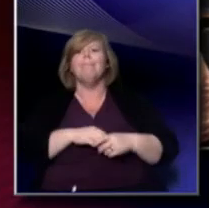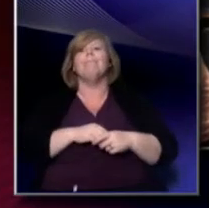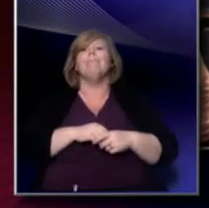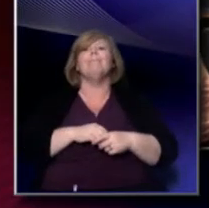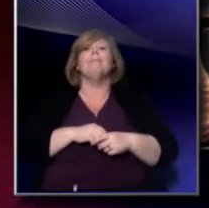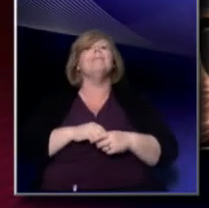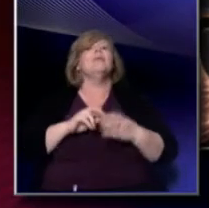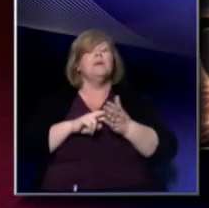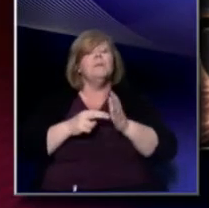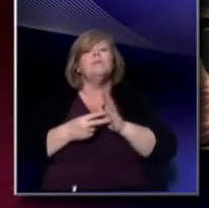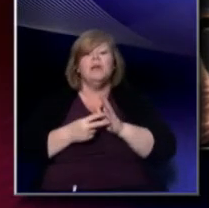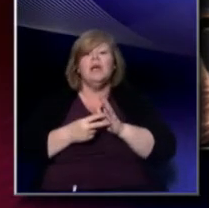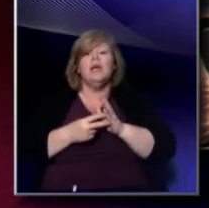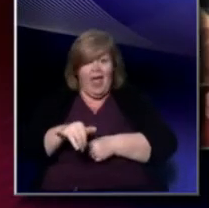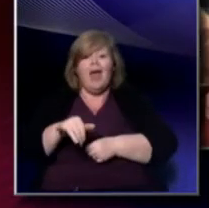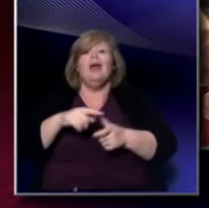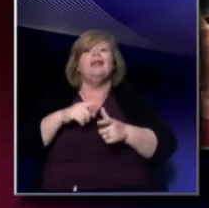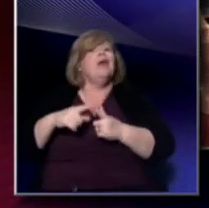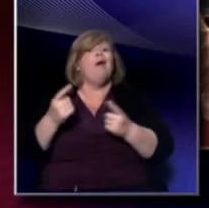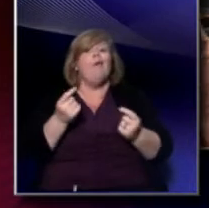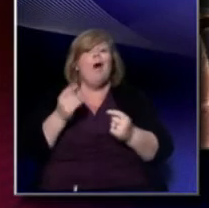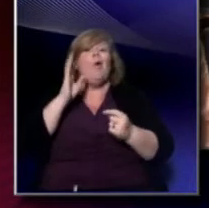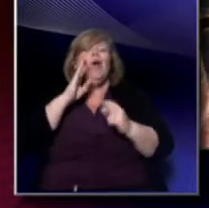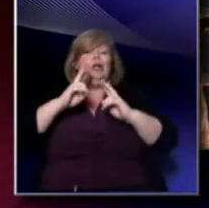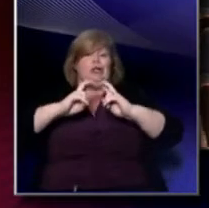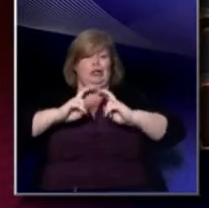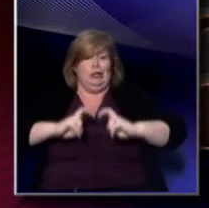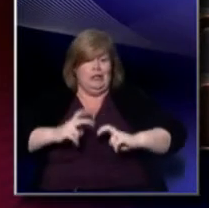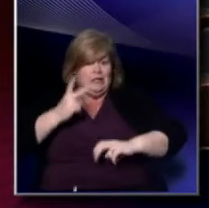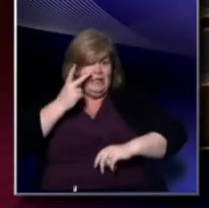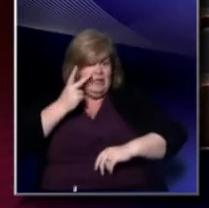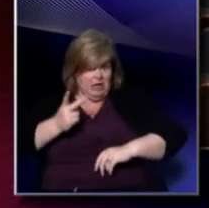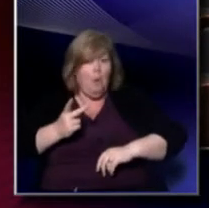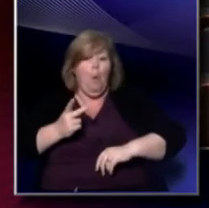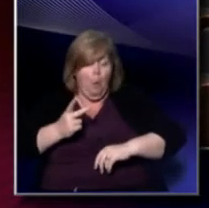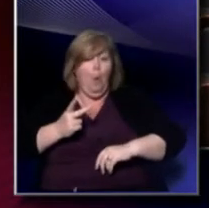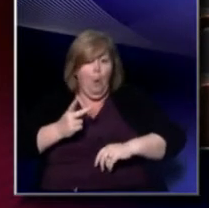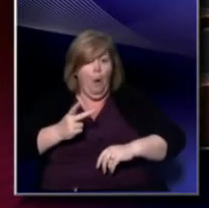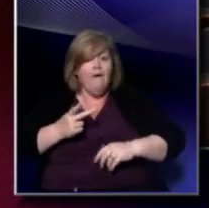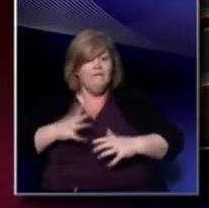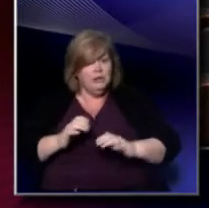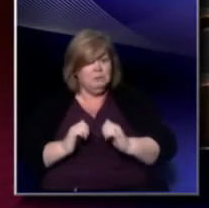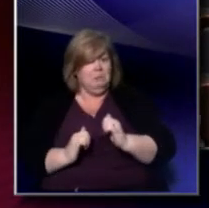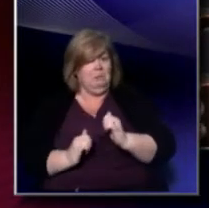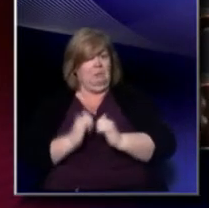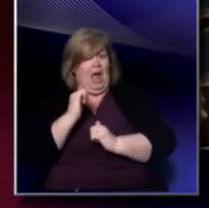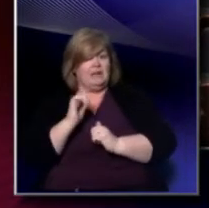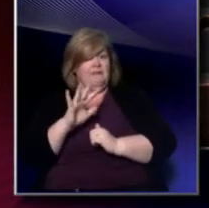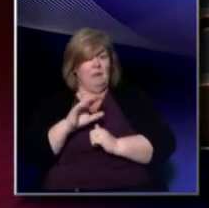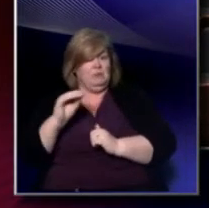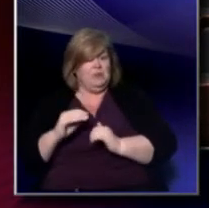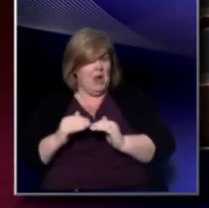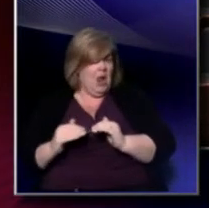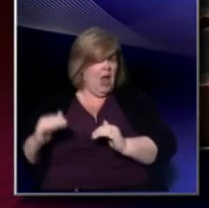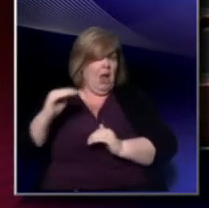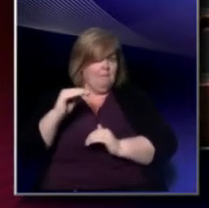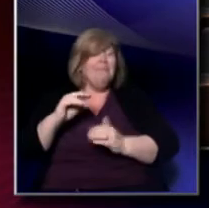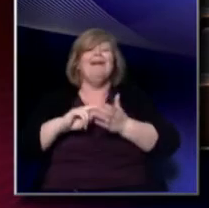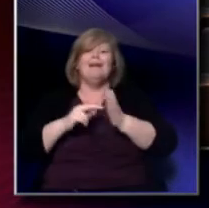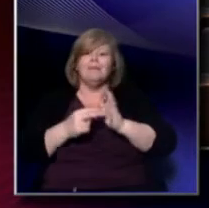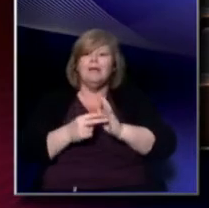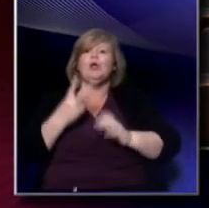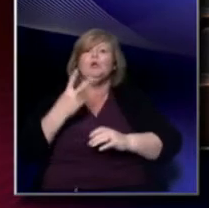in improvement for a mandatory where we are. If we are out of that bottom 5%, then we have 2 years